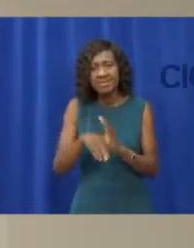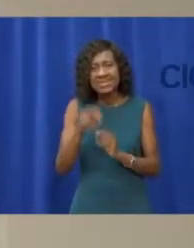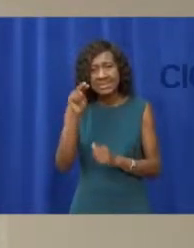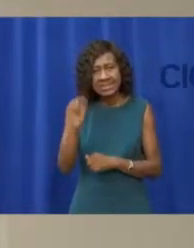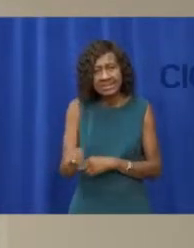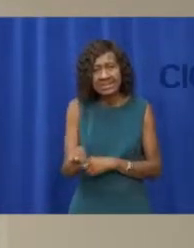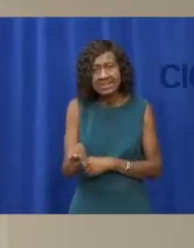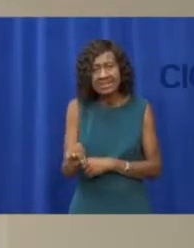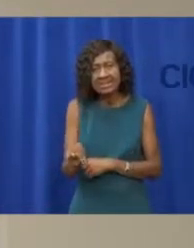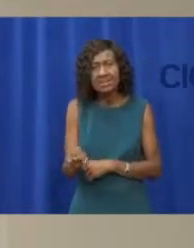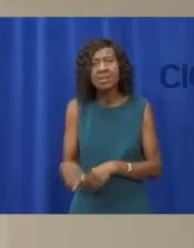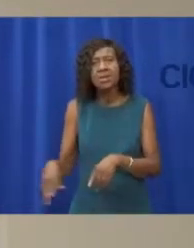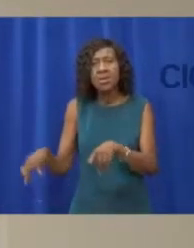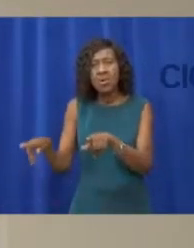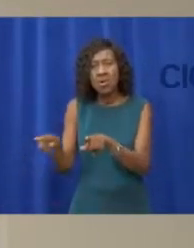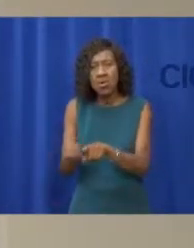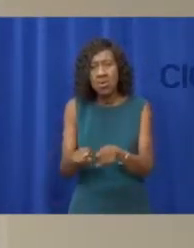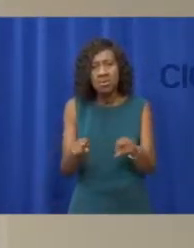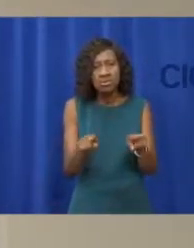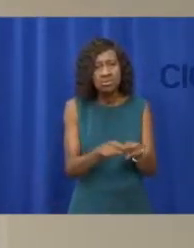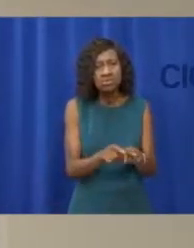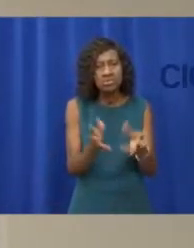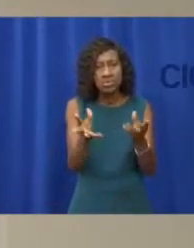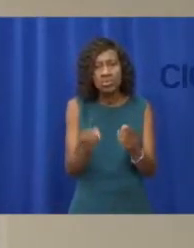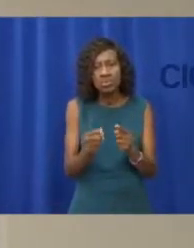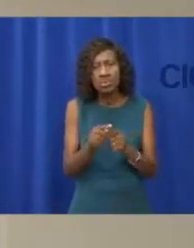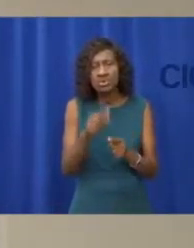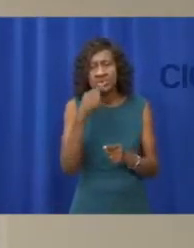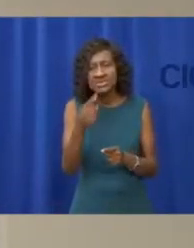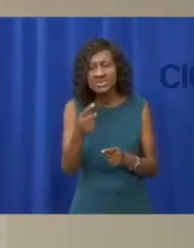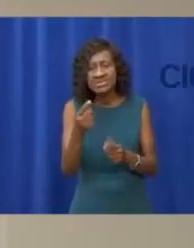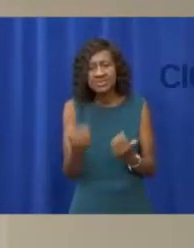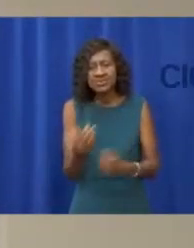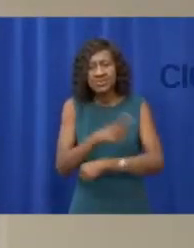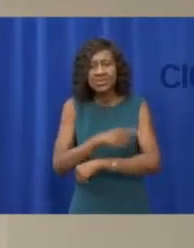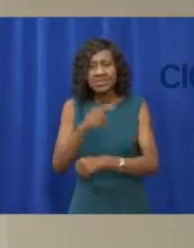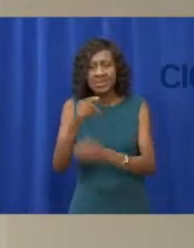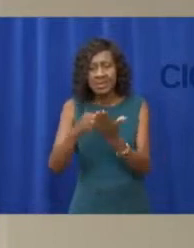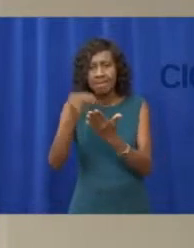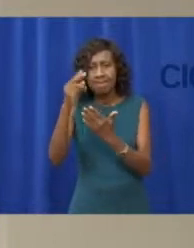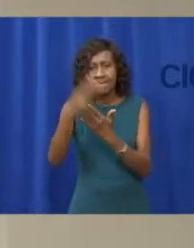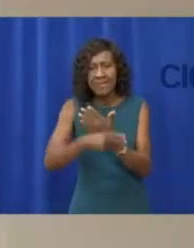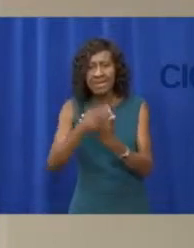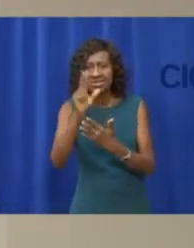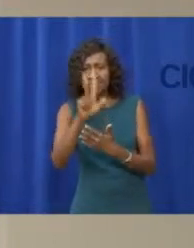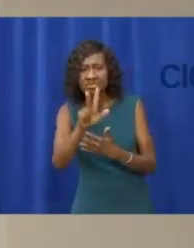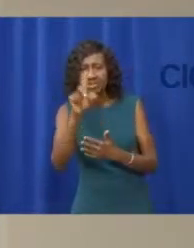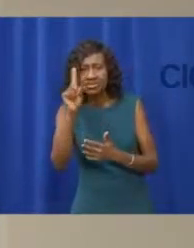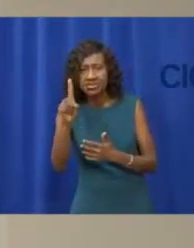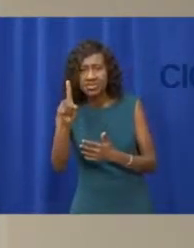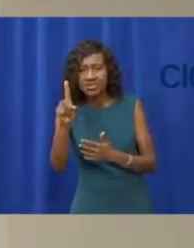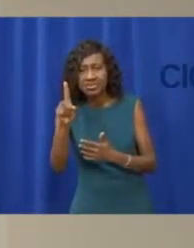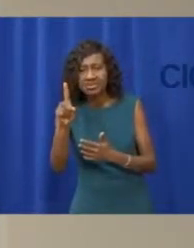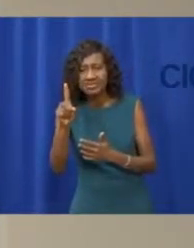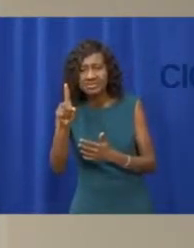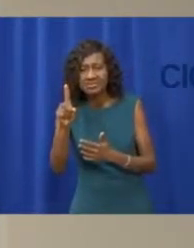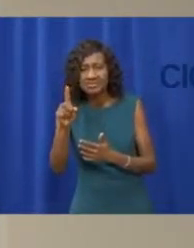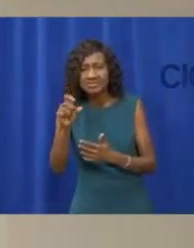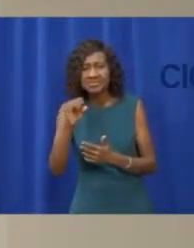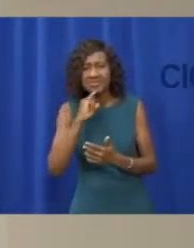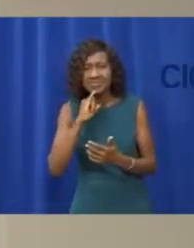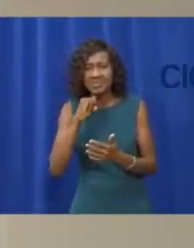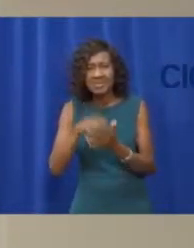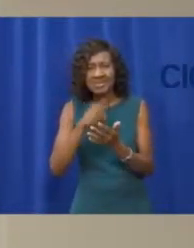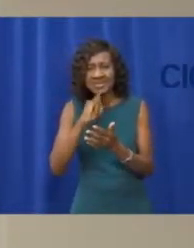Also, I would like to mention that today is the 31st of March, and it's the closeout of Honoring